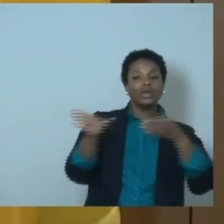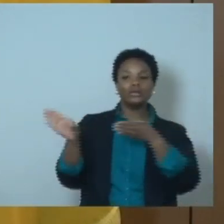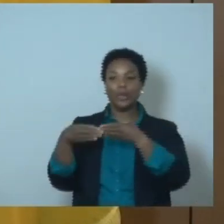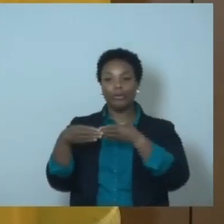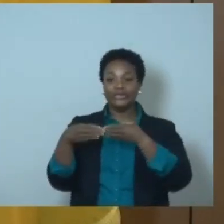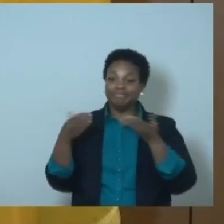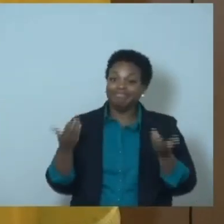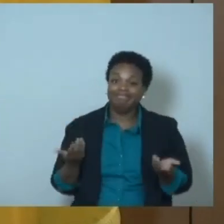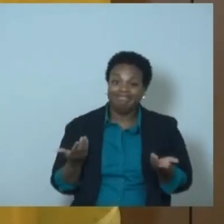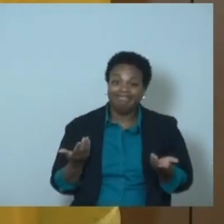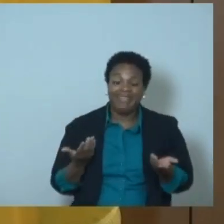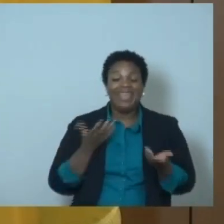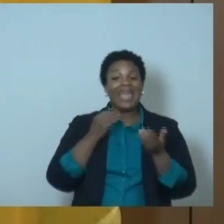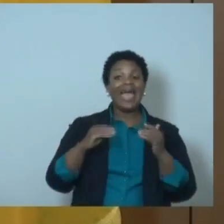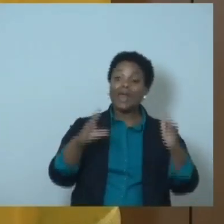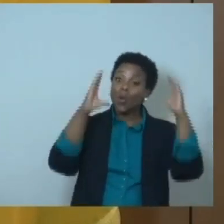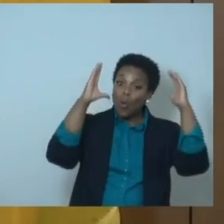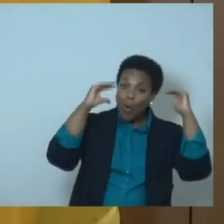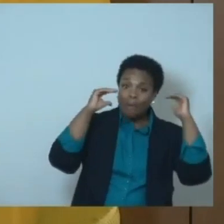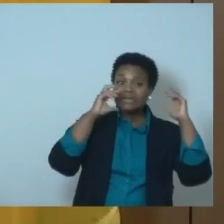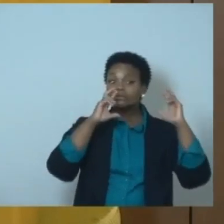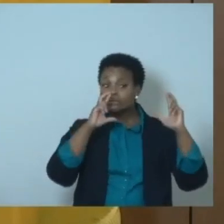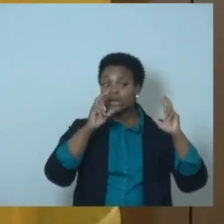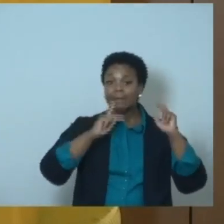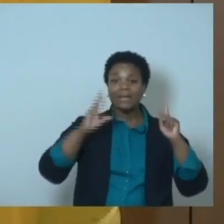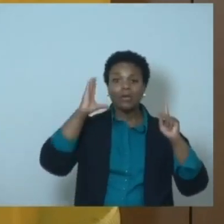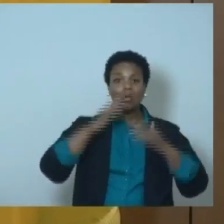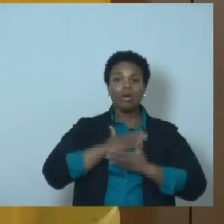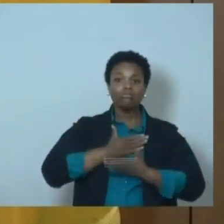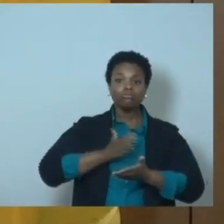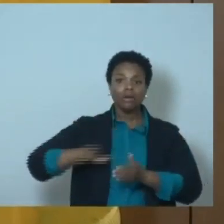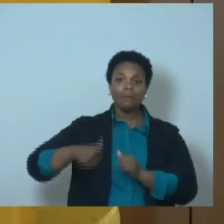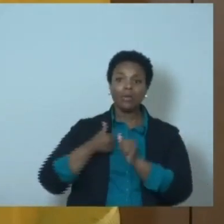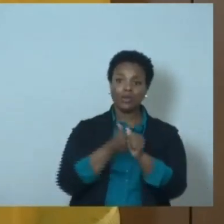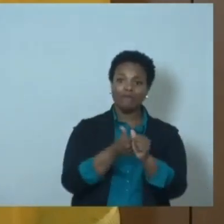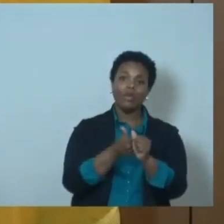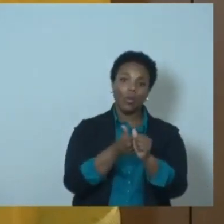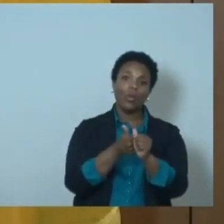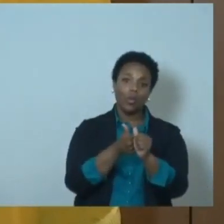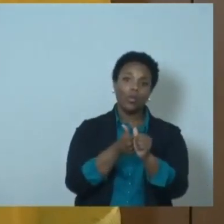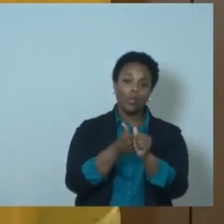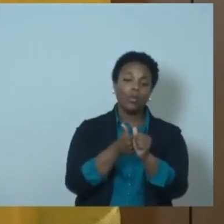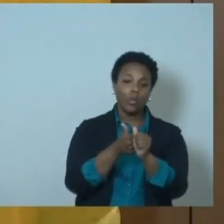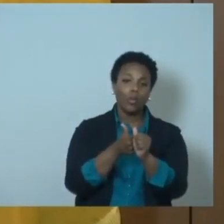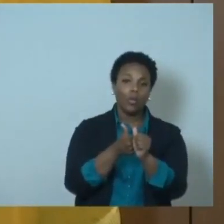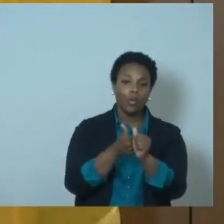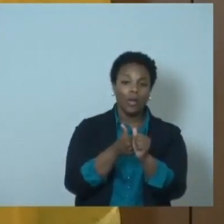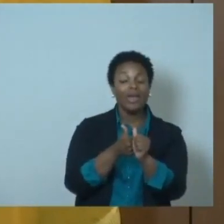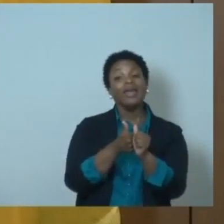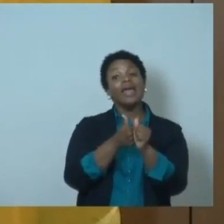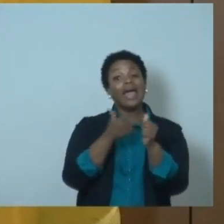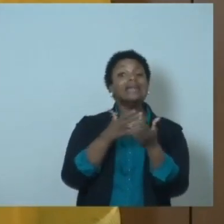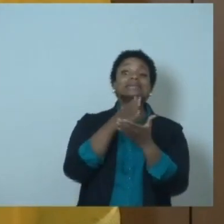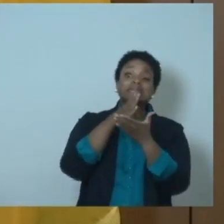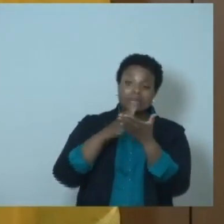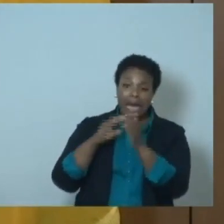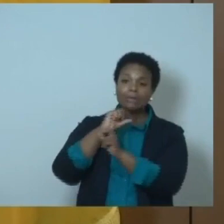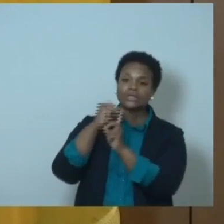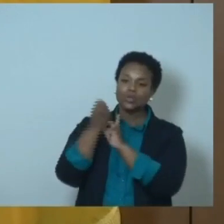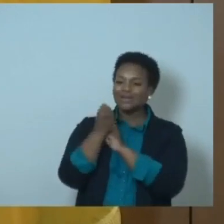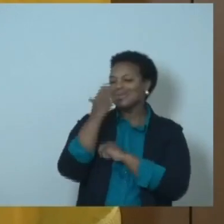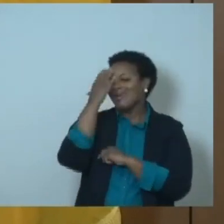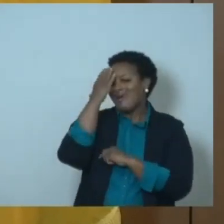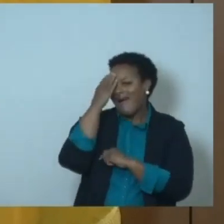I am sure there have been a circumstance or two where it didn't work out the way in which we intended it to. I am positive about